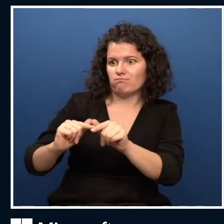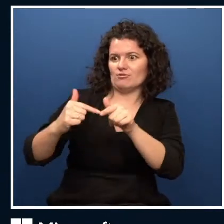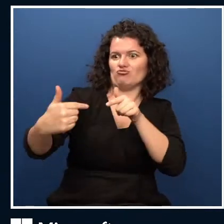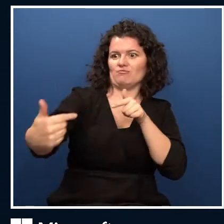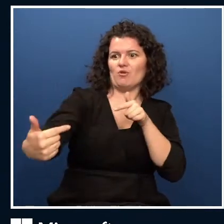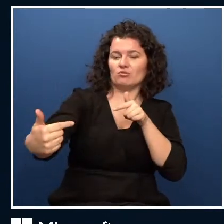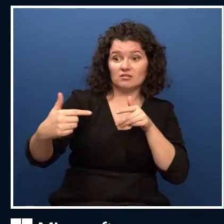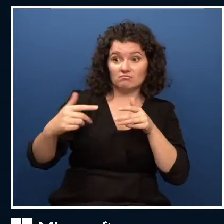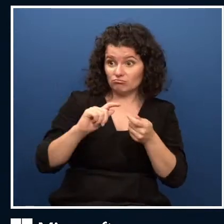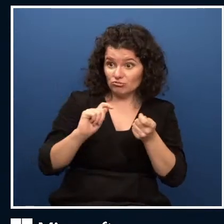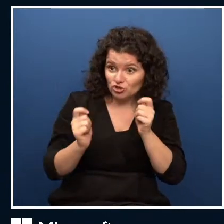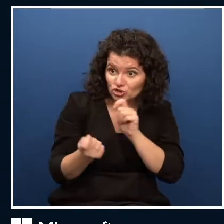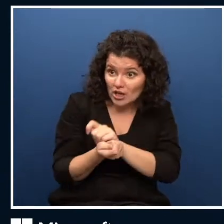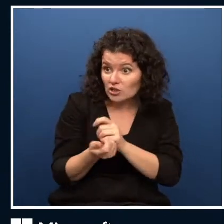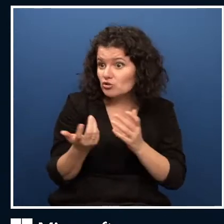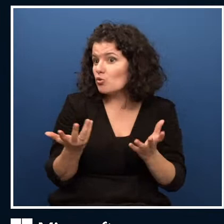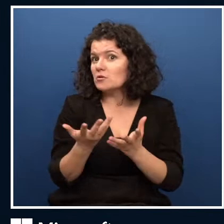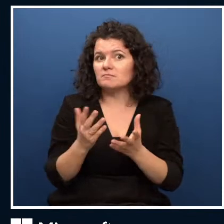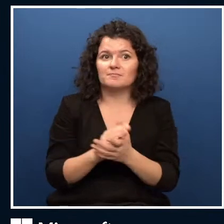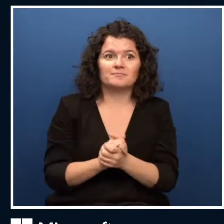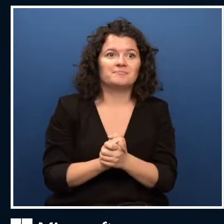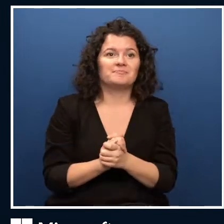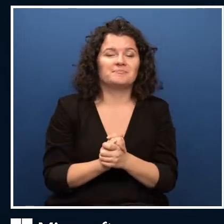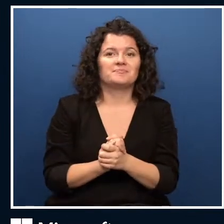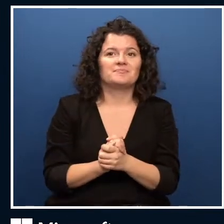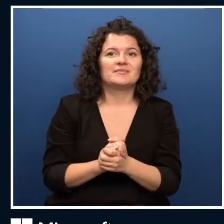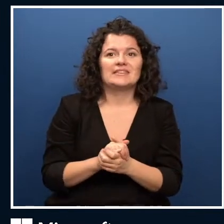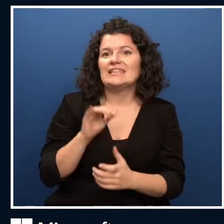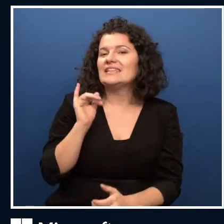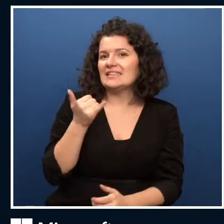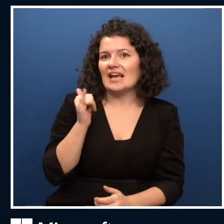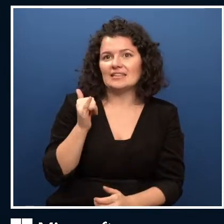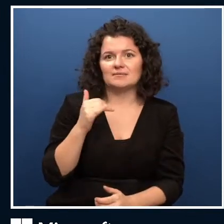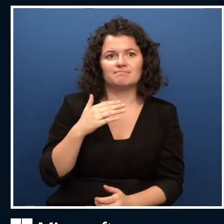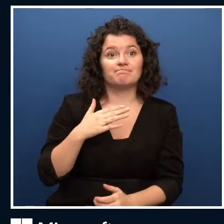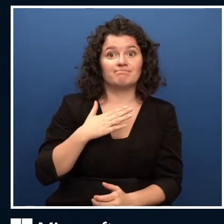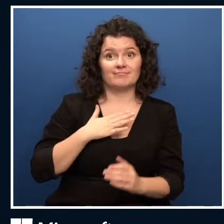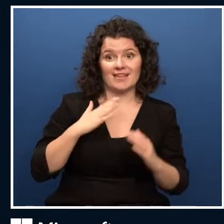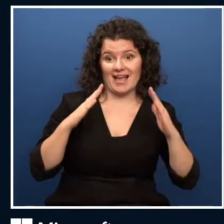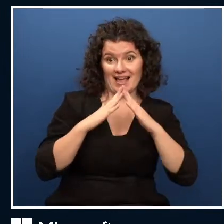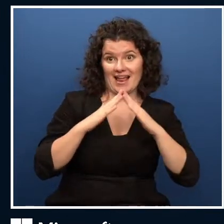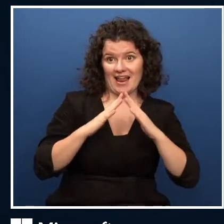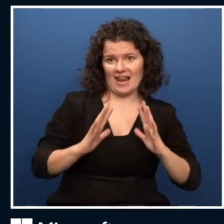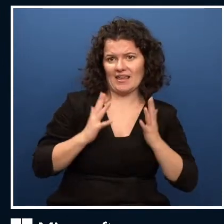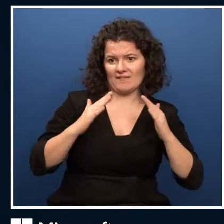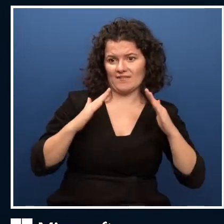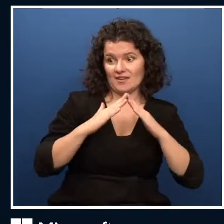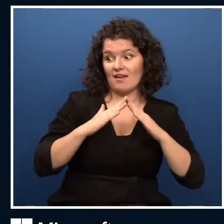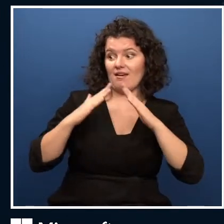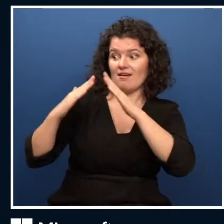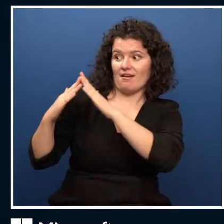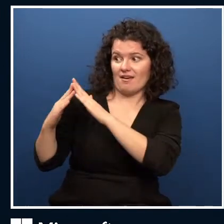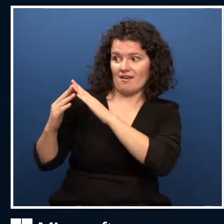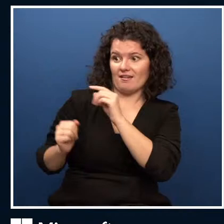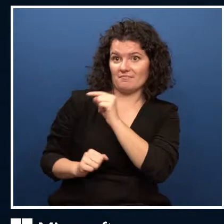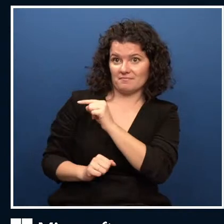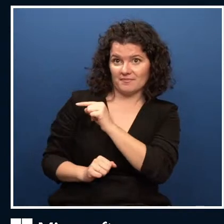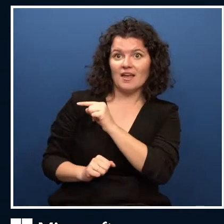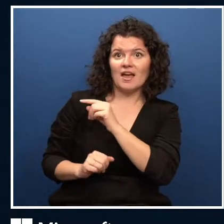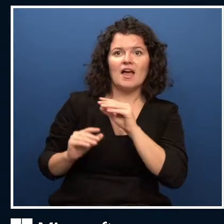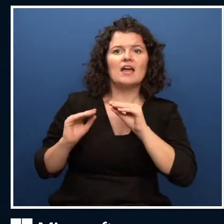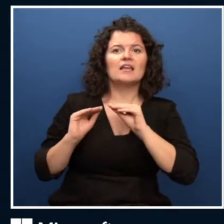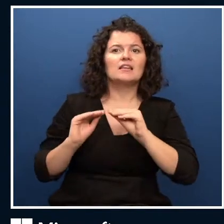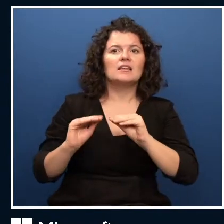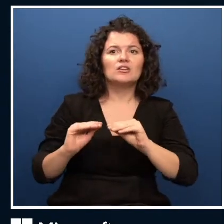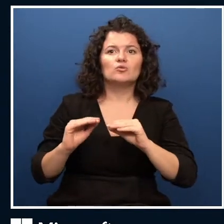Yes. Actually, my main role is to teach the concept of the edge and the concept